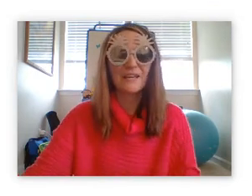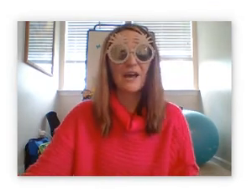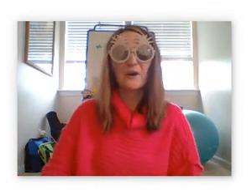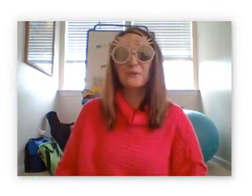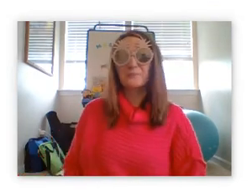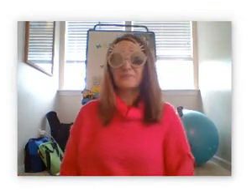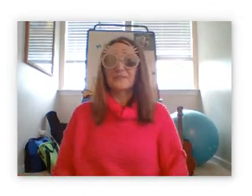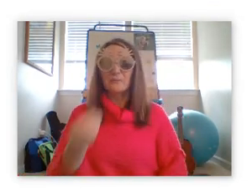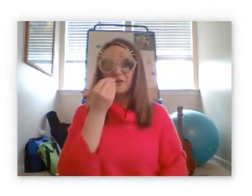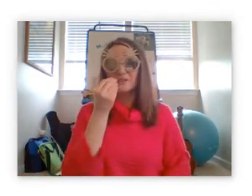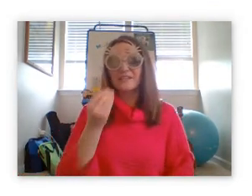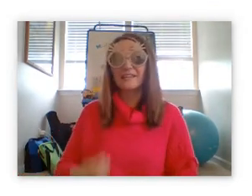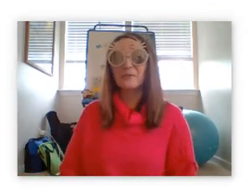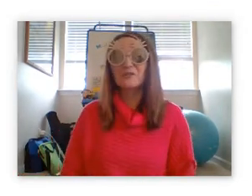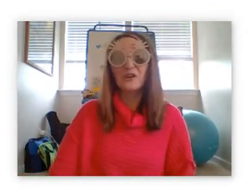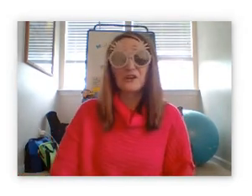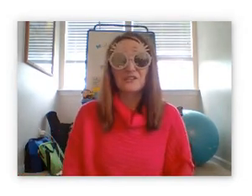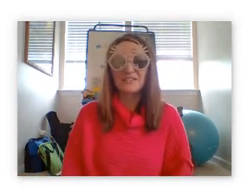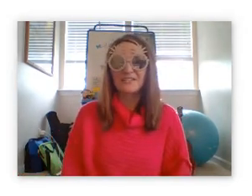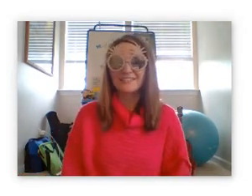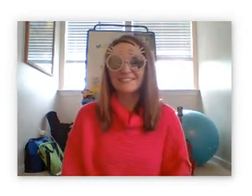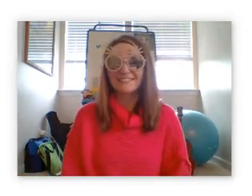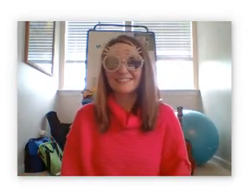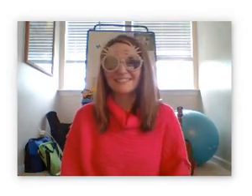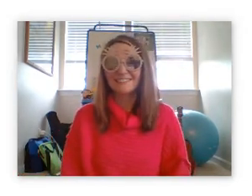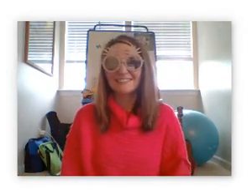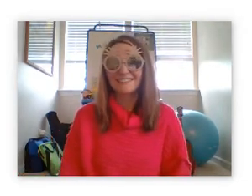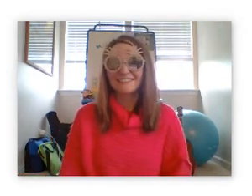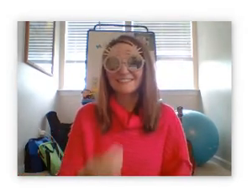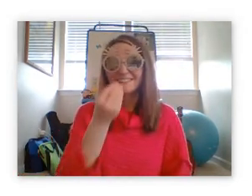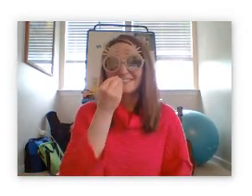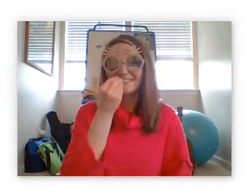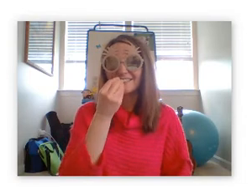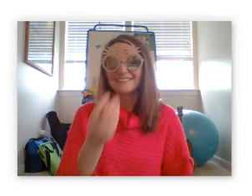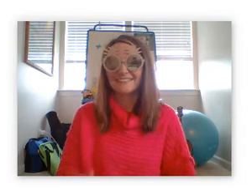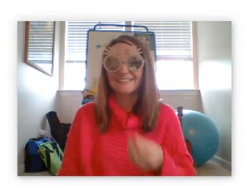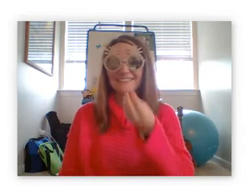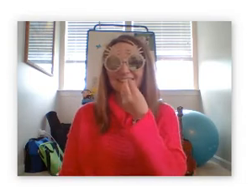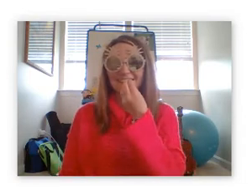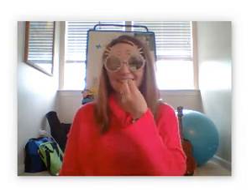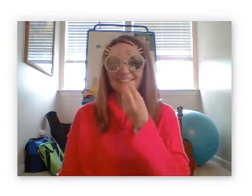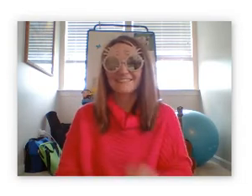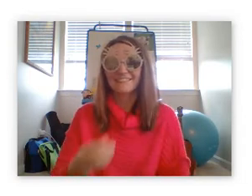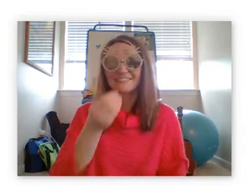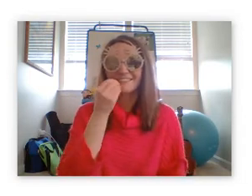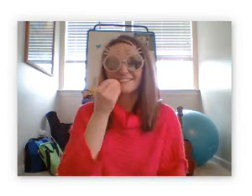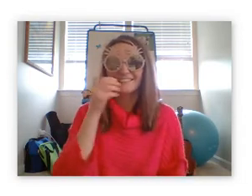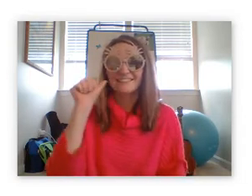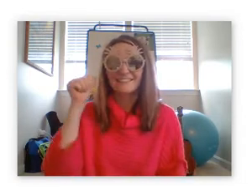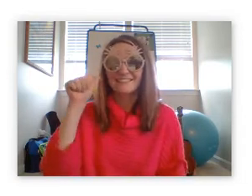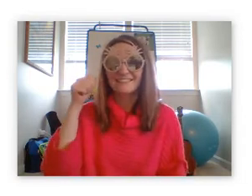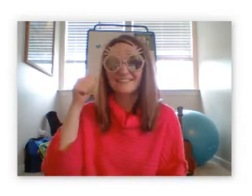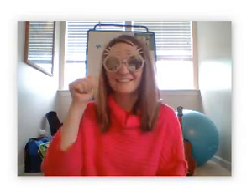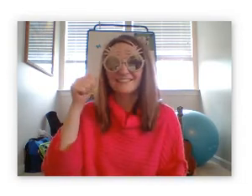Here we go with our sign language first. I like to eat,